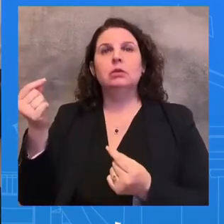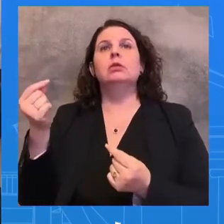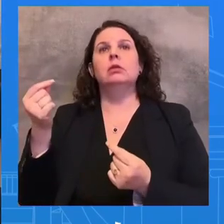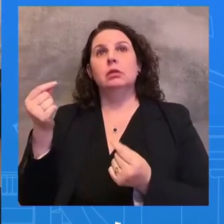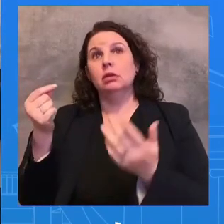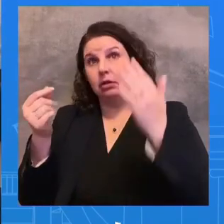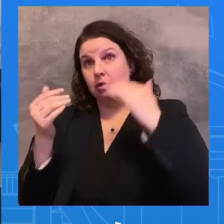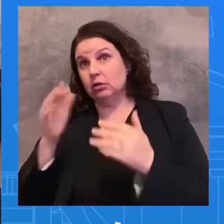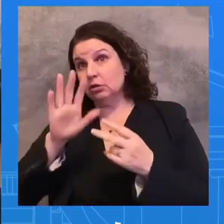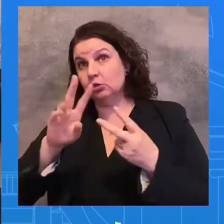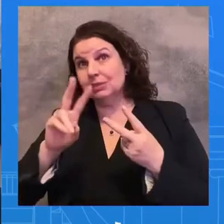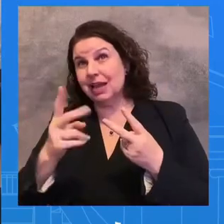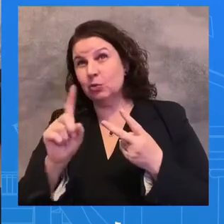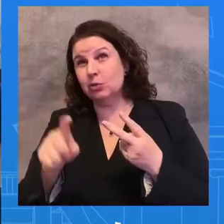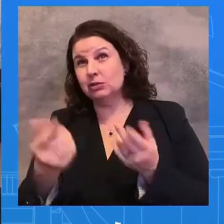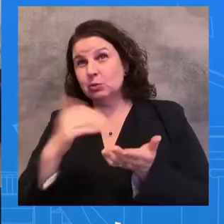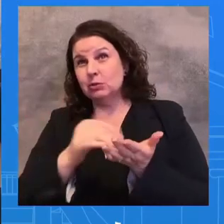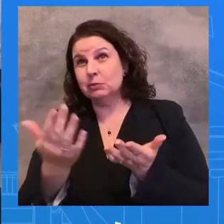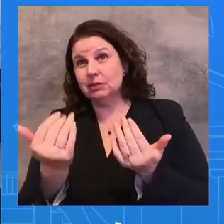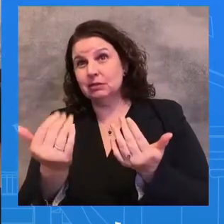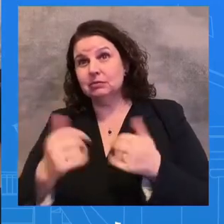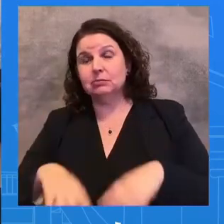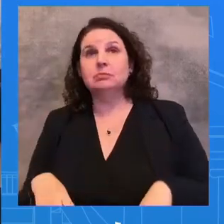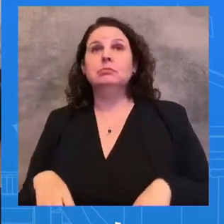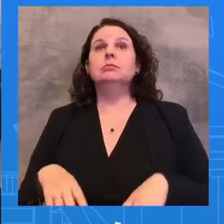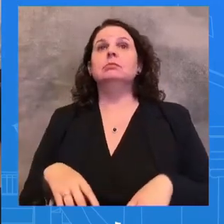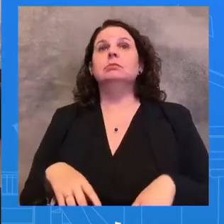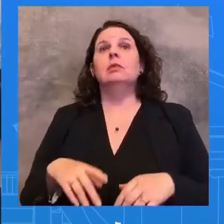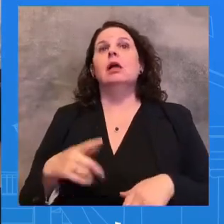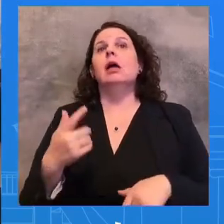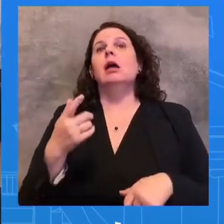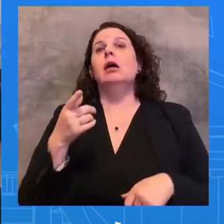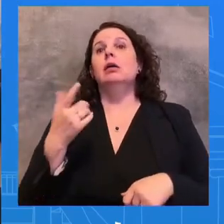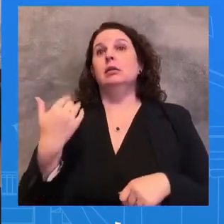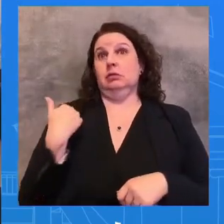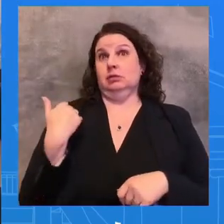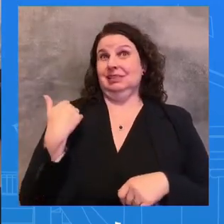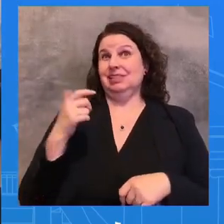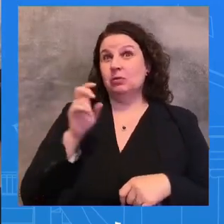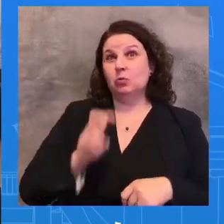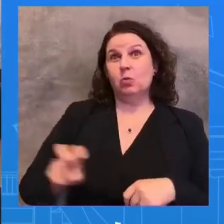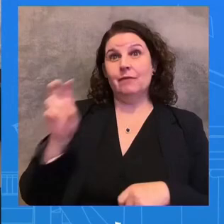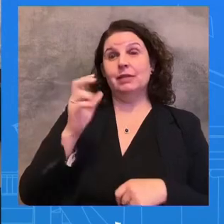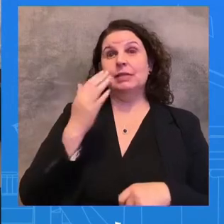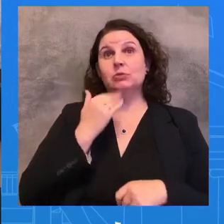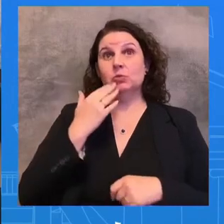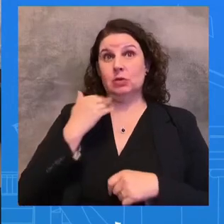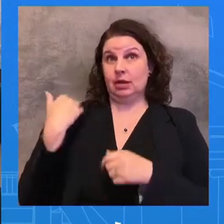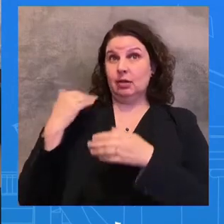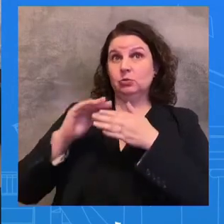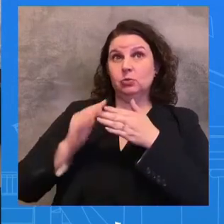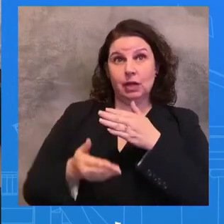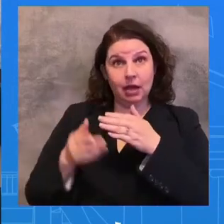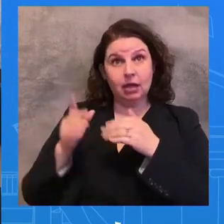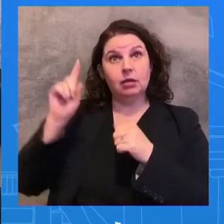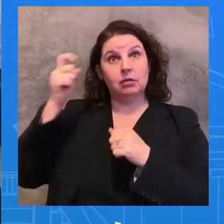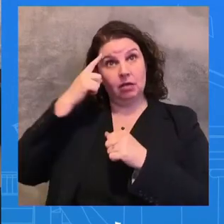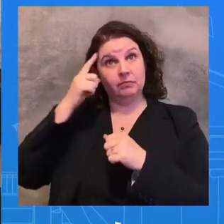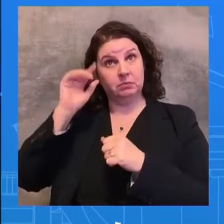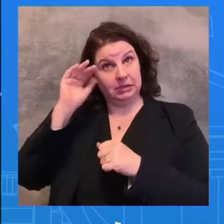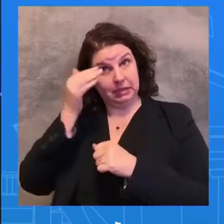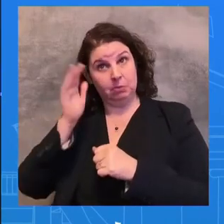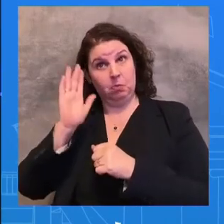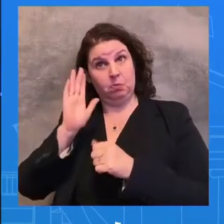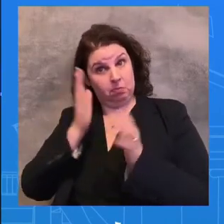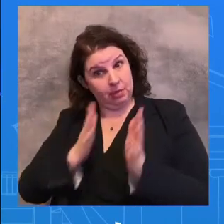this weekend, do you feel like the Israeli government has a path towards ending the war? And what do you see as their exit strategy? Look, I'm